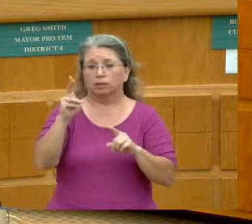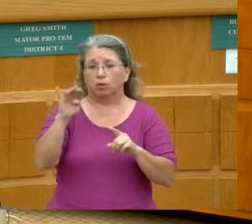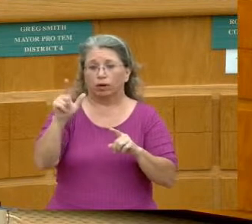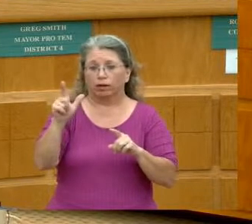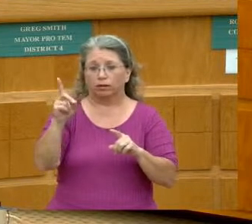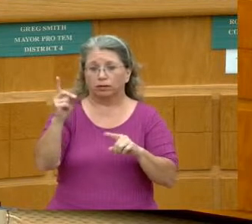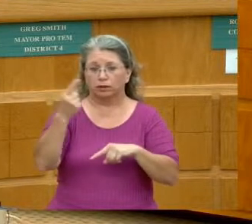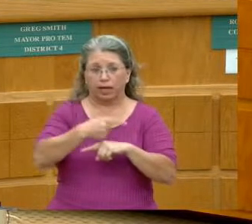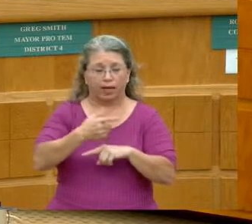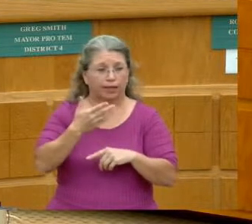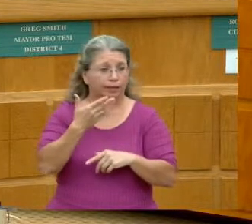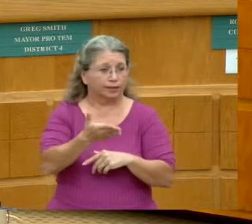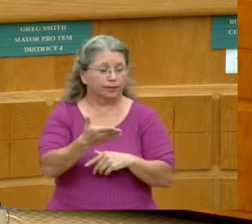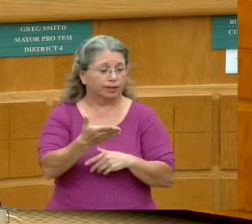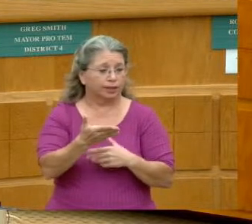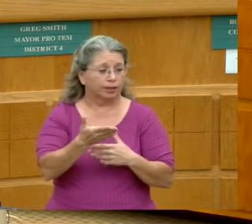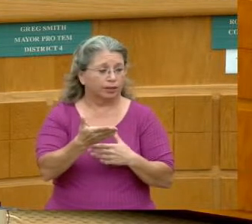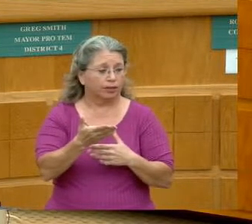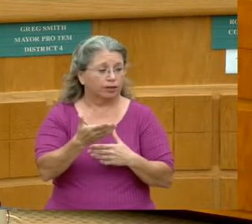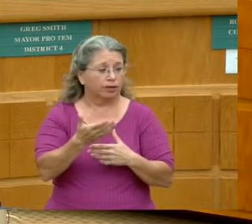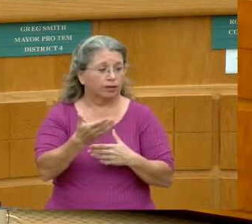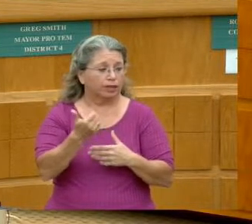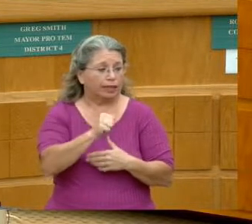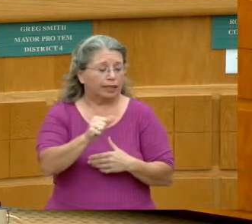4th? That might be more for you, Peter.